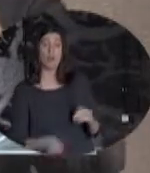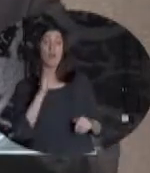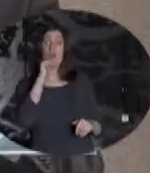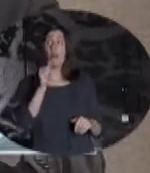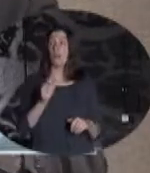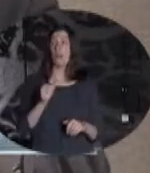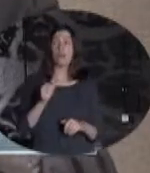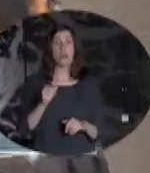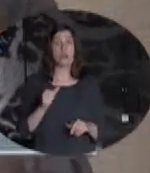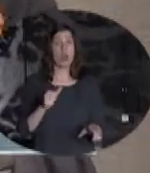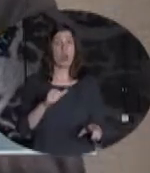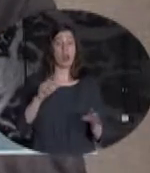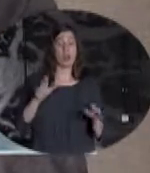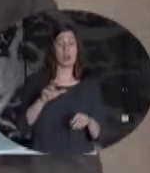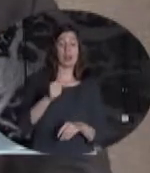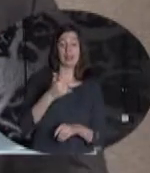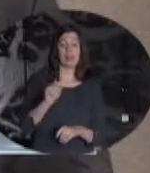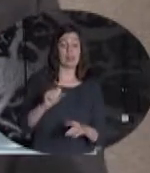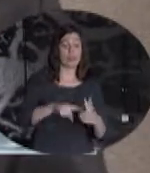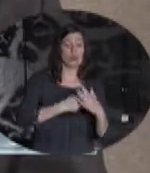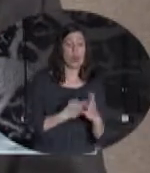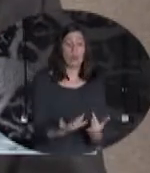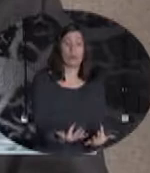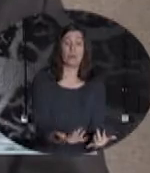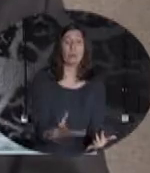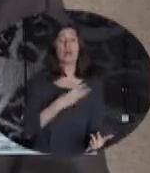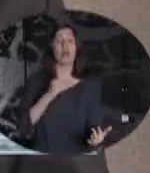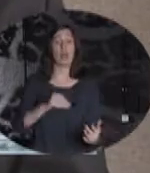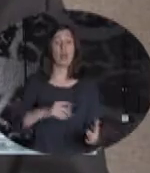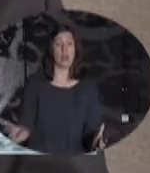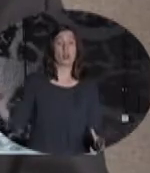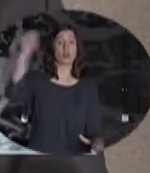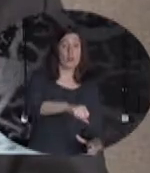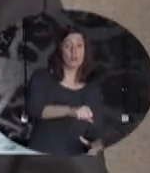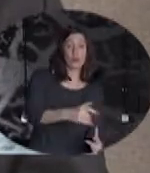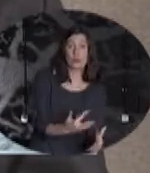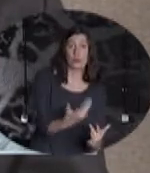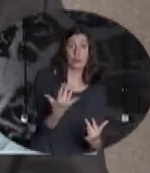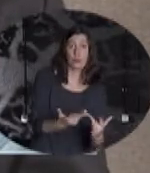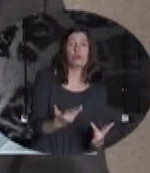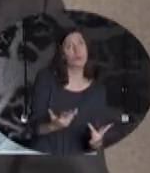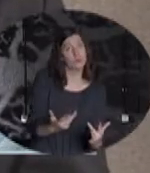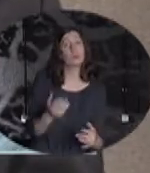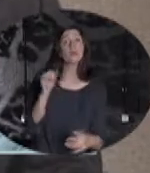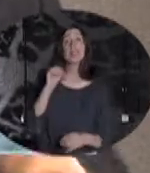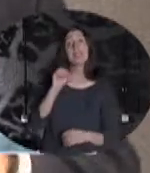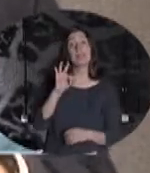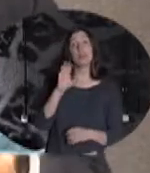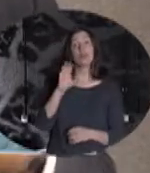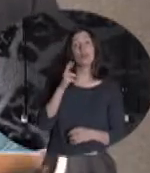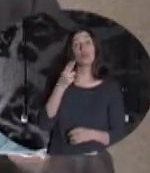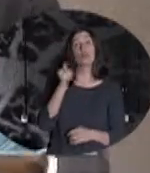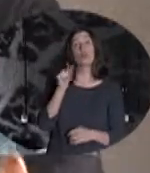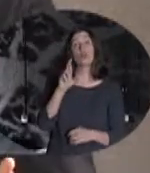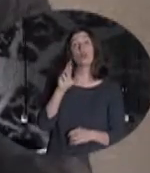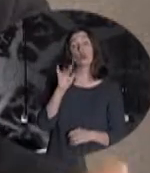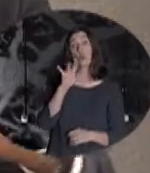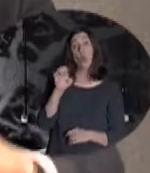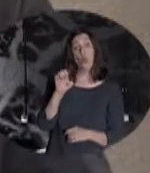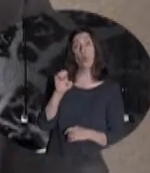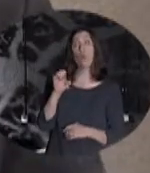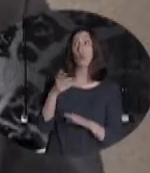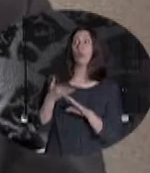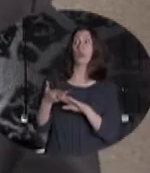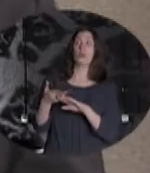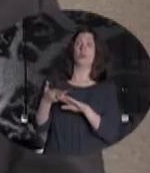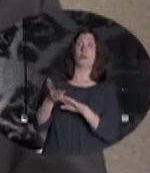gas and leaving it covered so that all that gas can build up. If you use charcoal grill, making sure that you're adding lighter fluid only before you light it and not